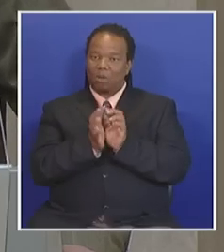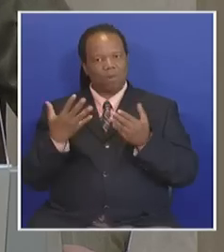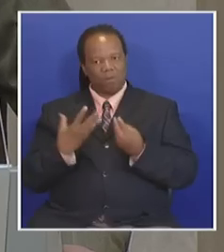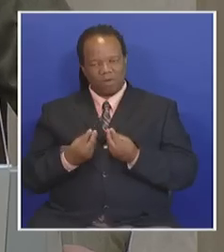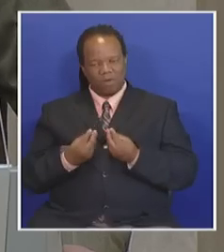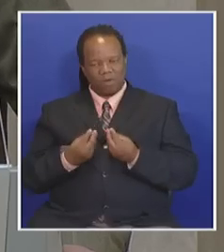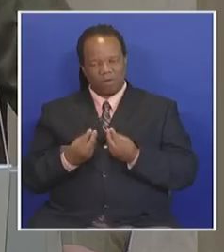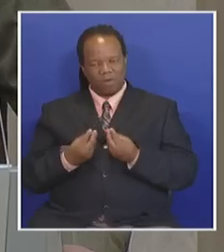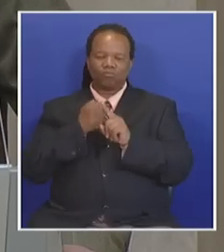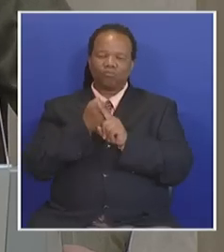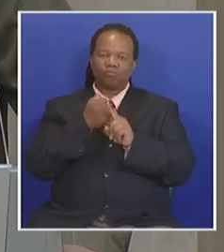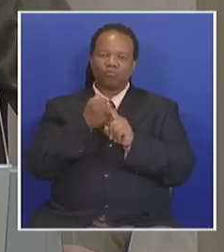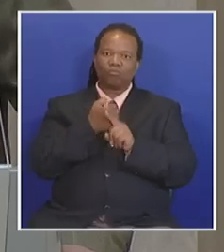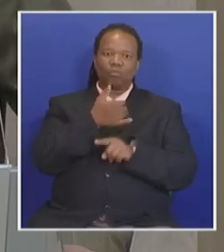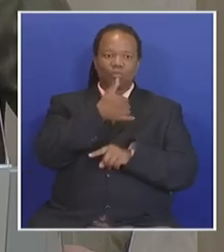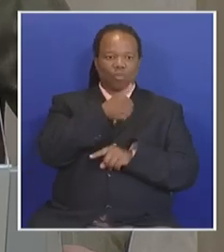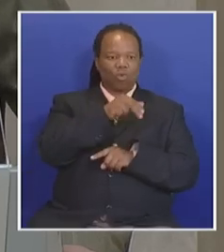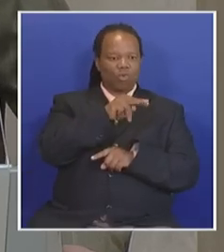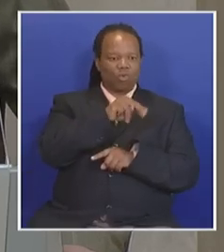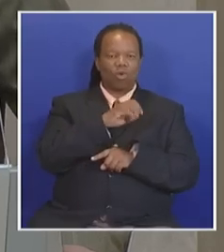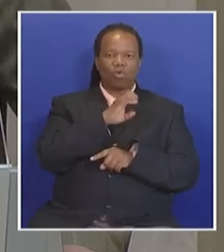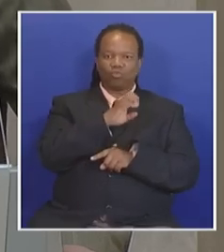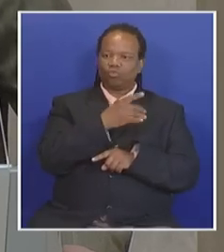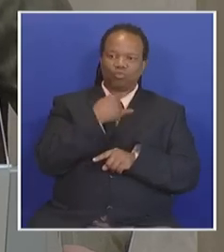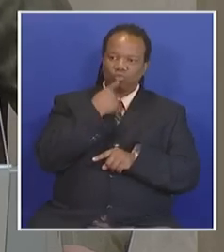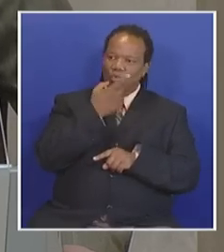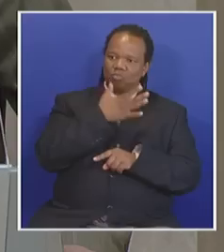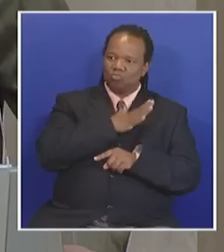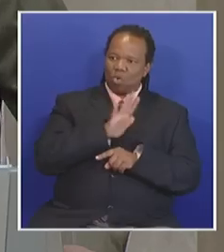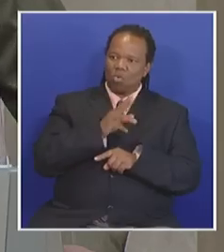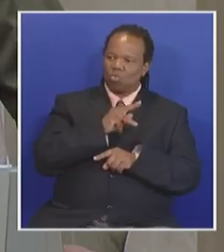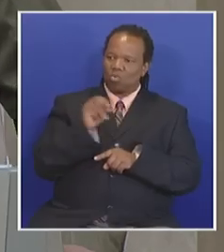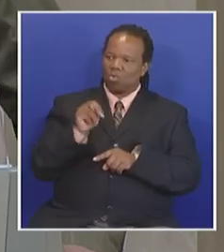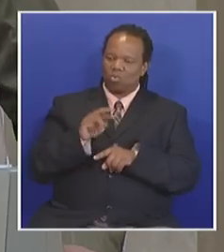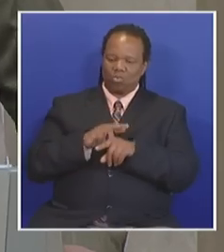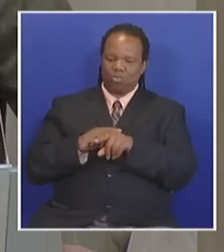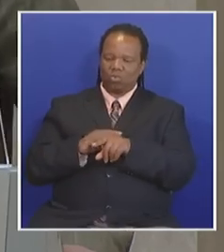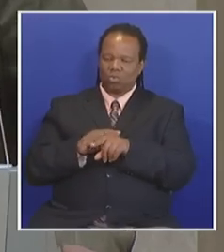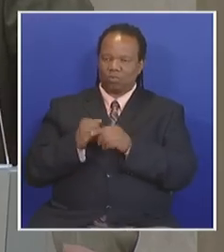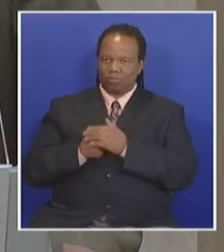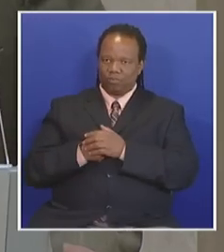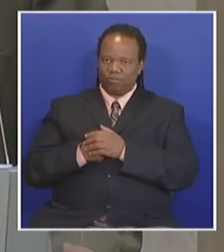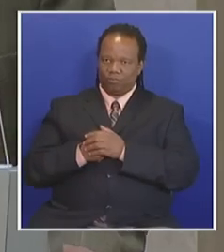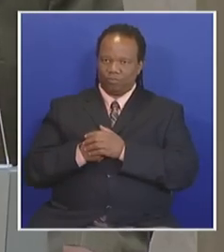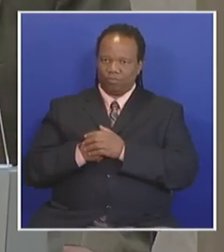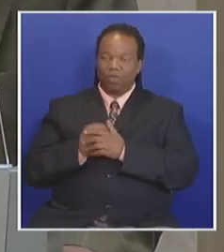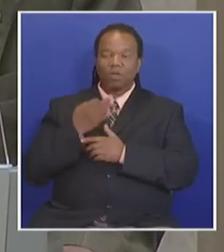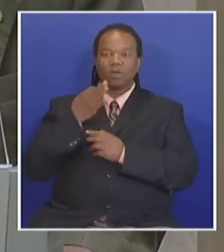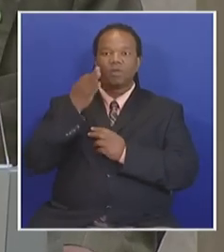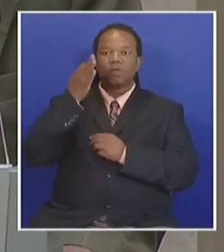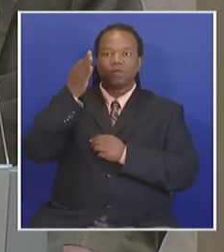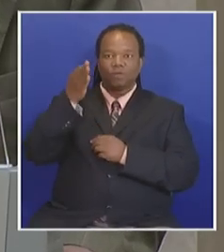The ANC takes the side against racism. And the history of the future will also